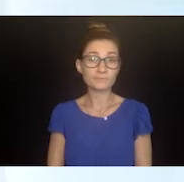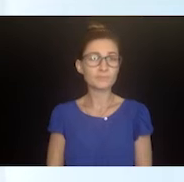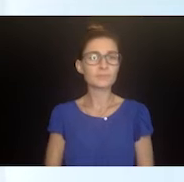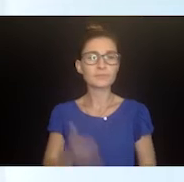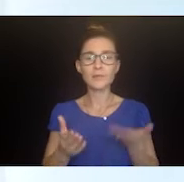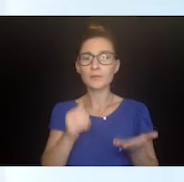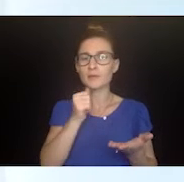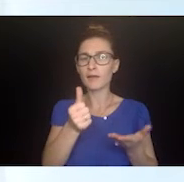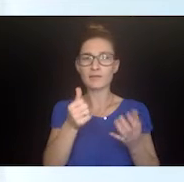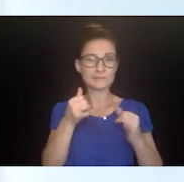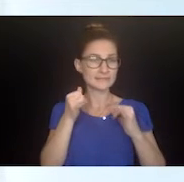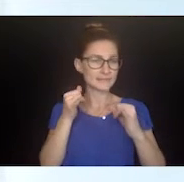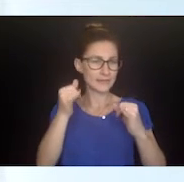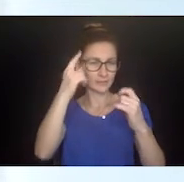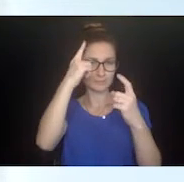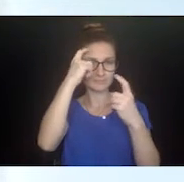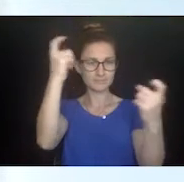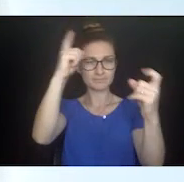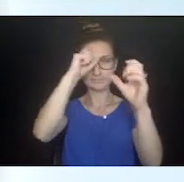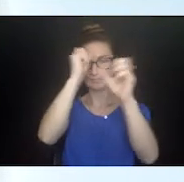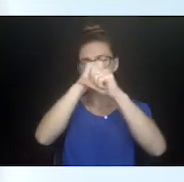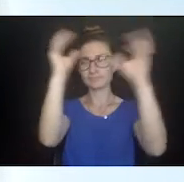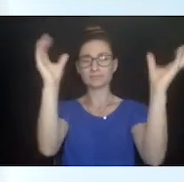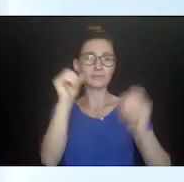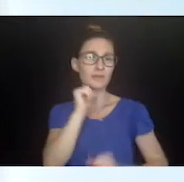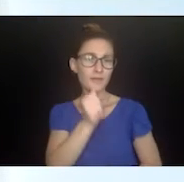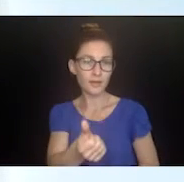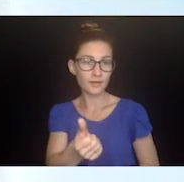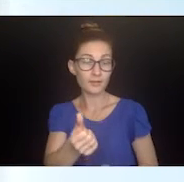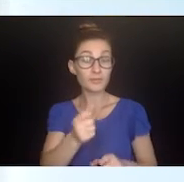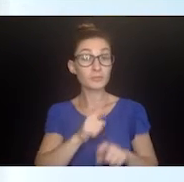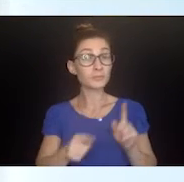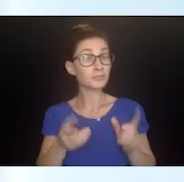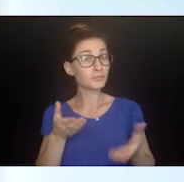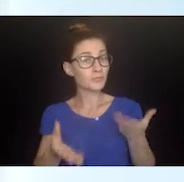Maybe it's not the same dream, but maybe you have lost a dream.